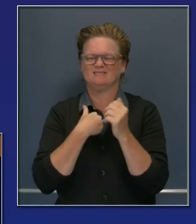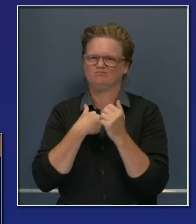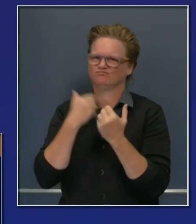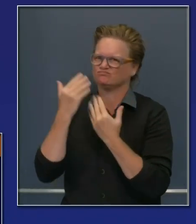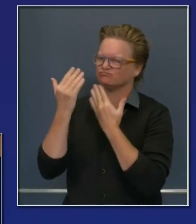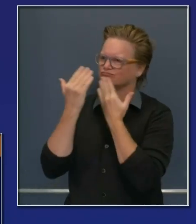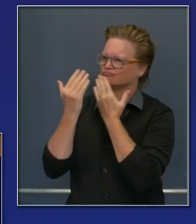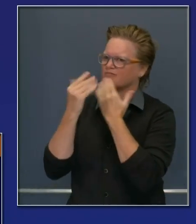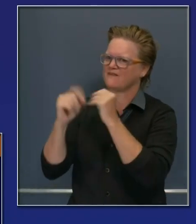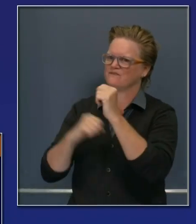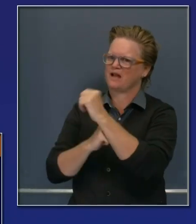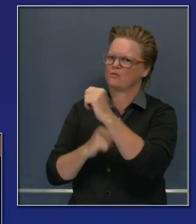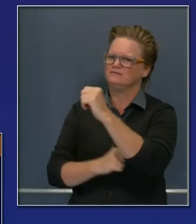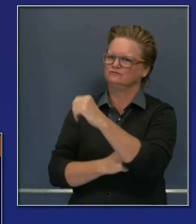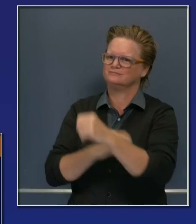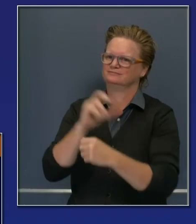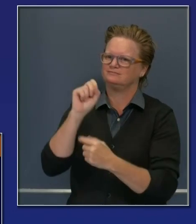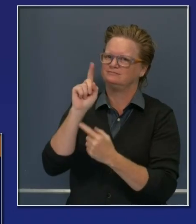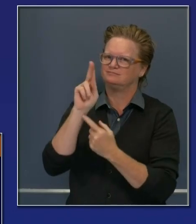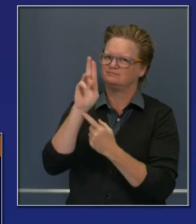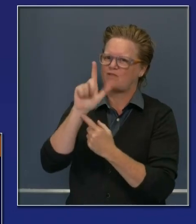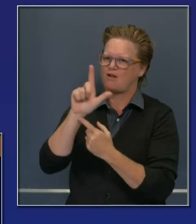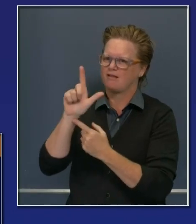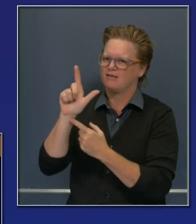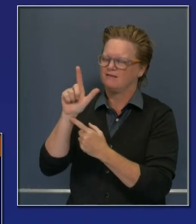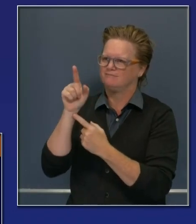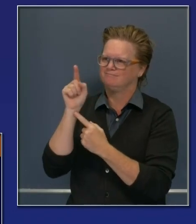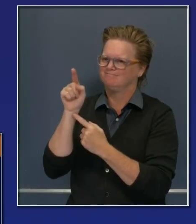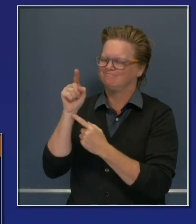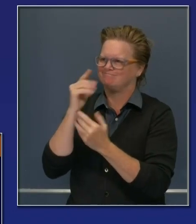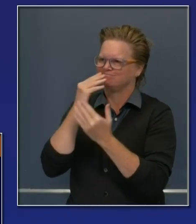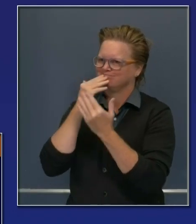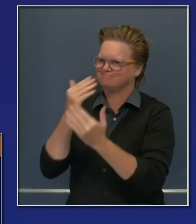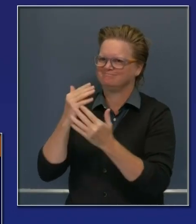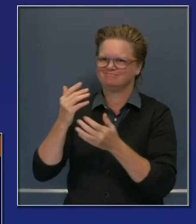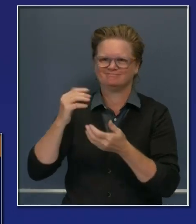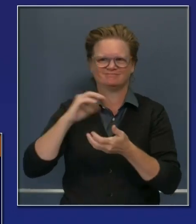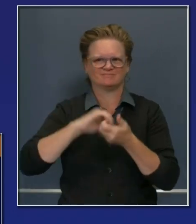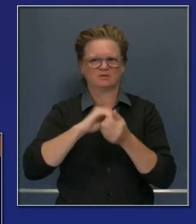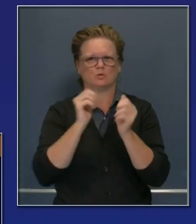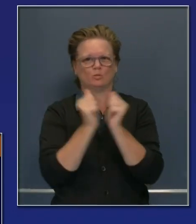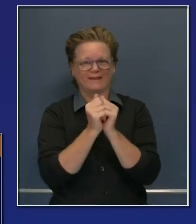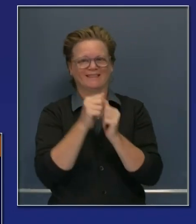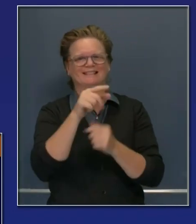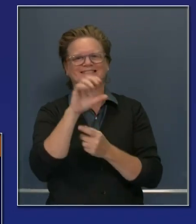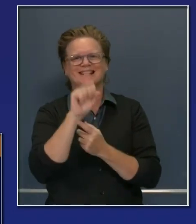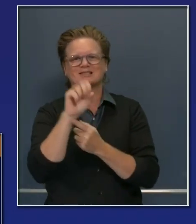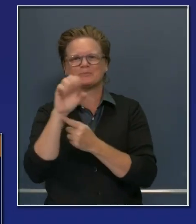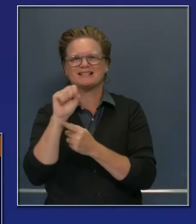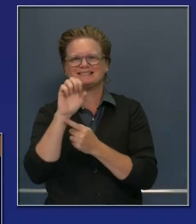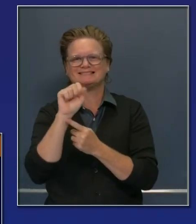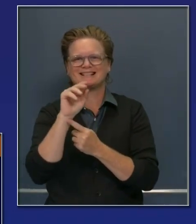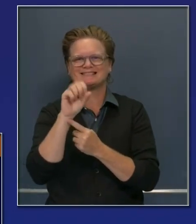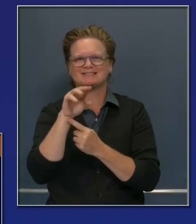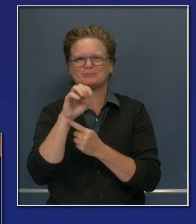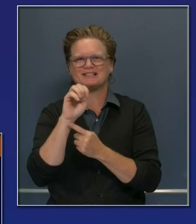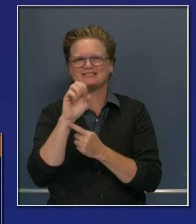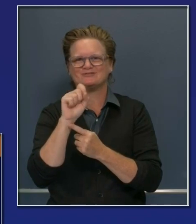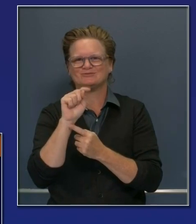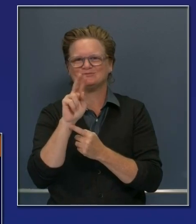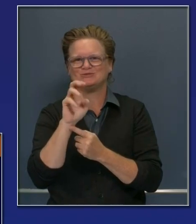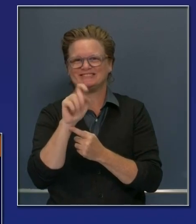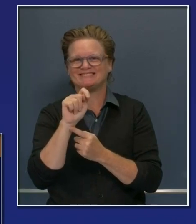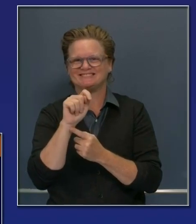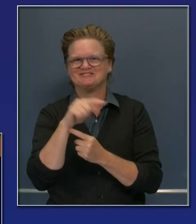Jeff Skoll and the Skoll Foundation advanced with Sesame Street. That's now the third in a series of